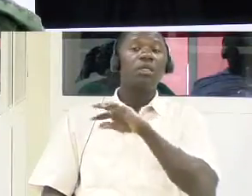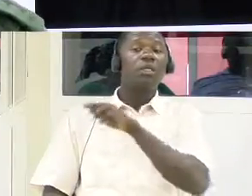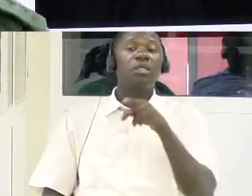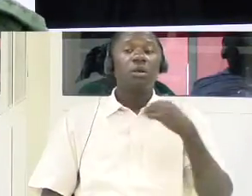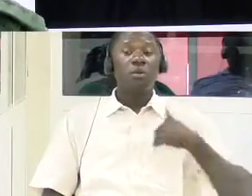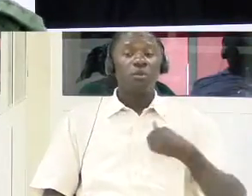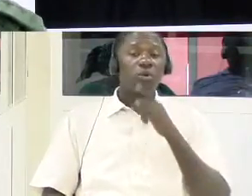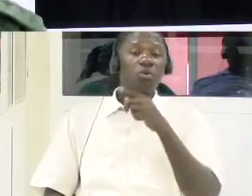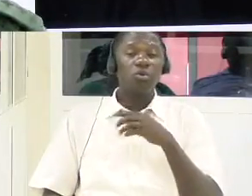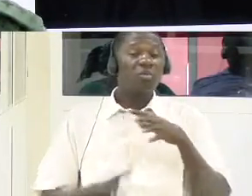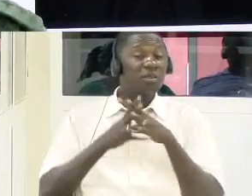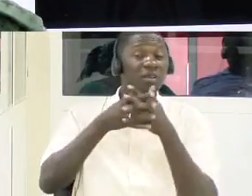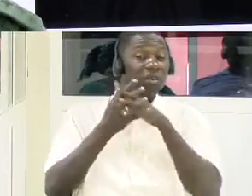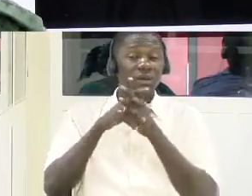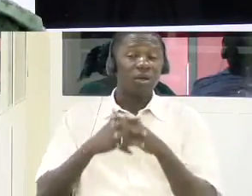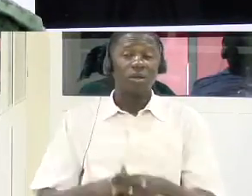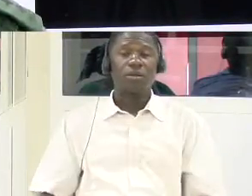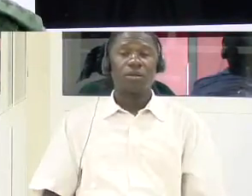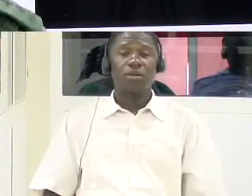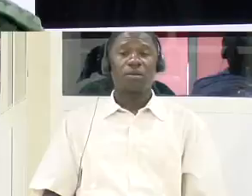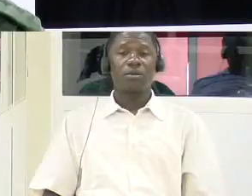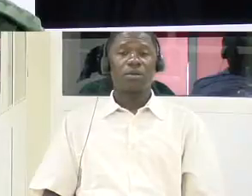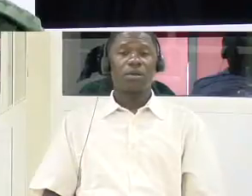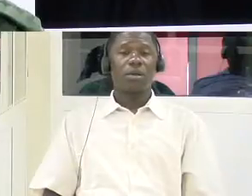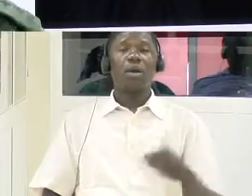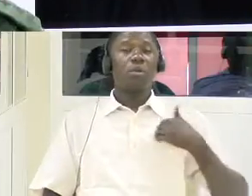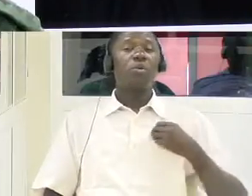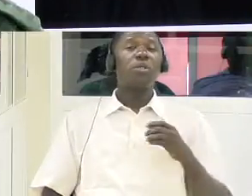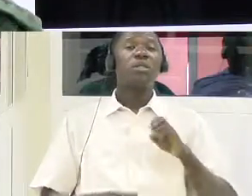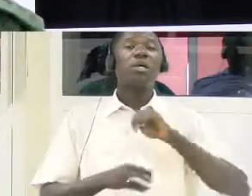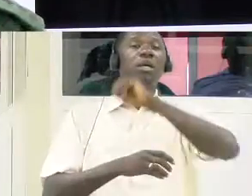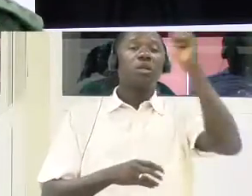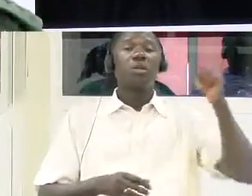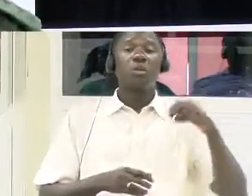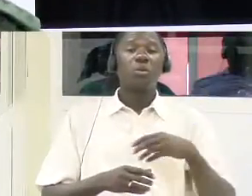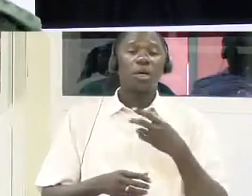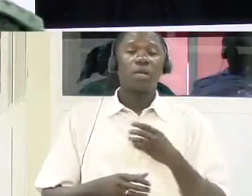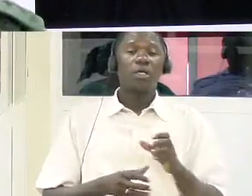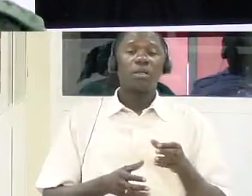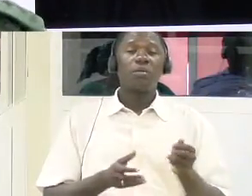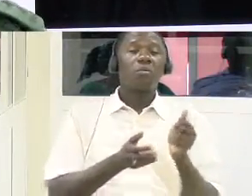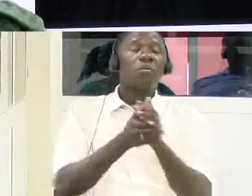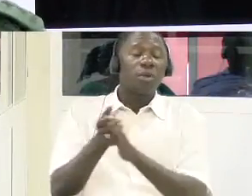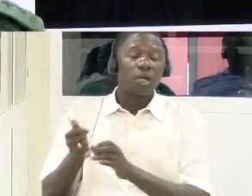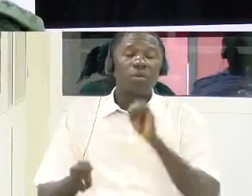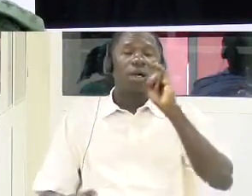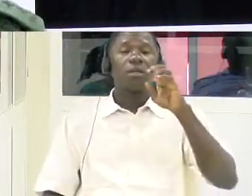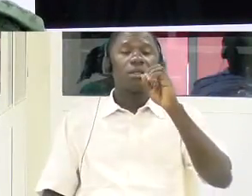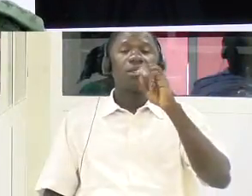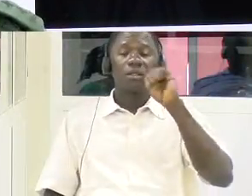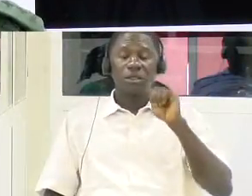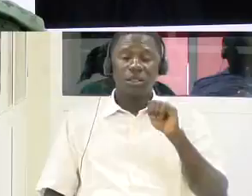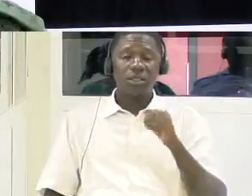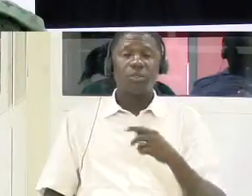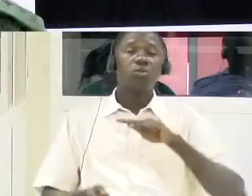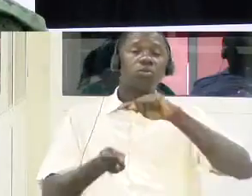Our guys in the diaspora have contributed huge amount of money, and they bribed these guys at the IEC to